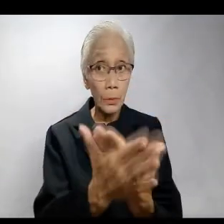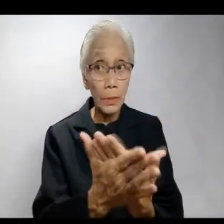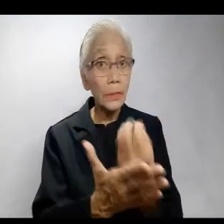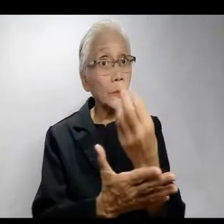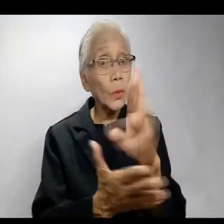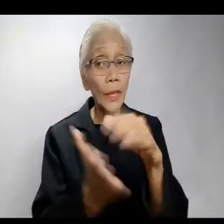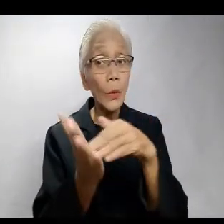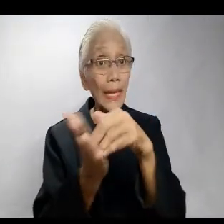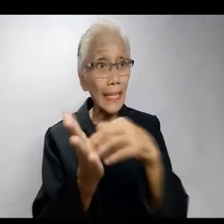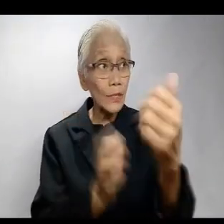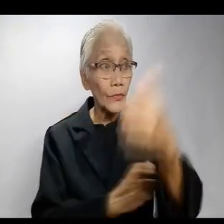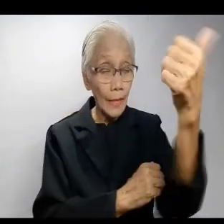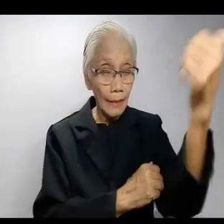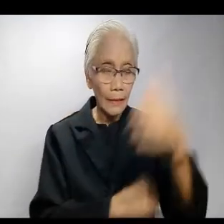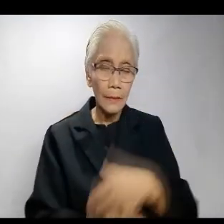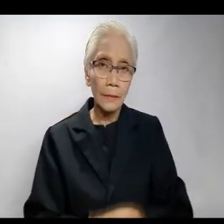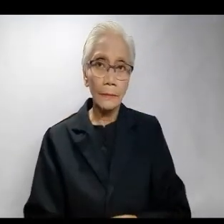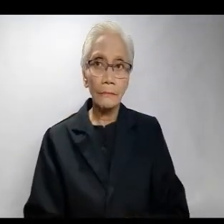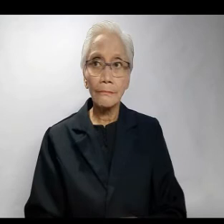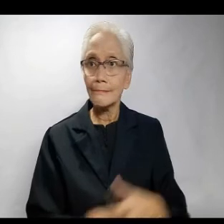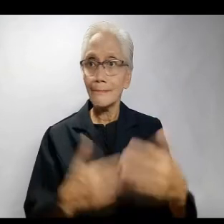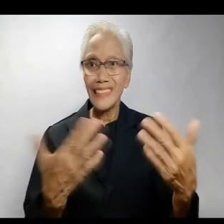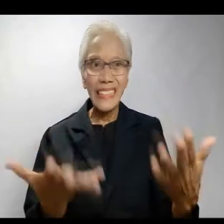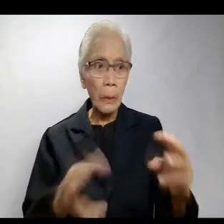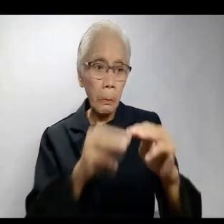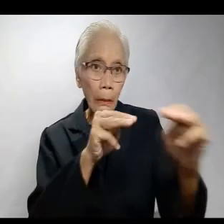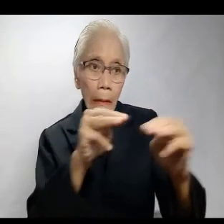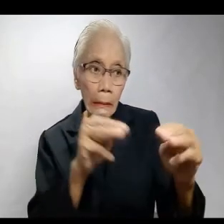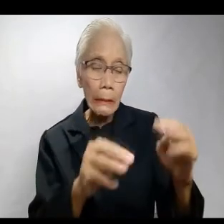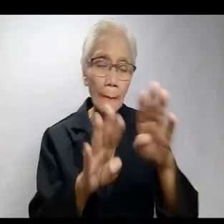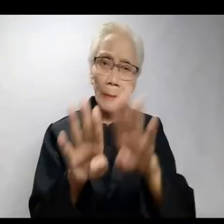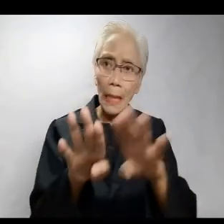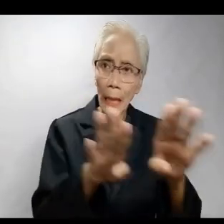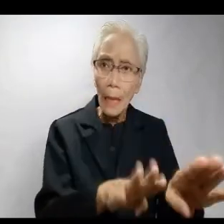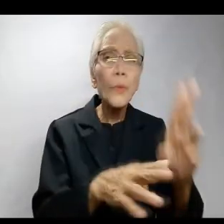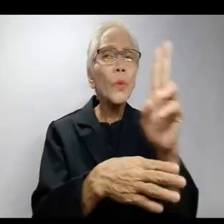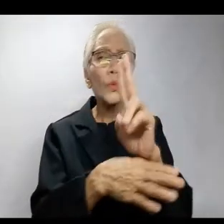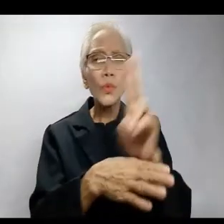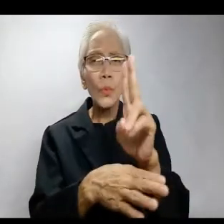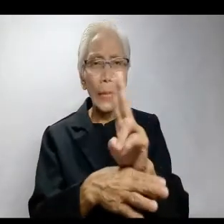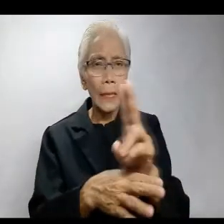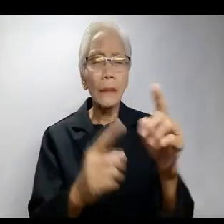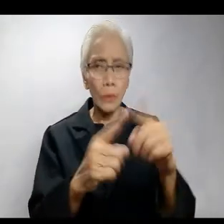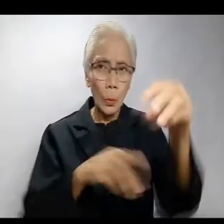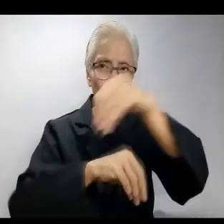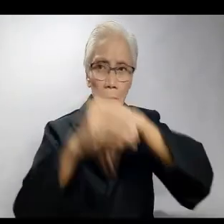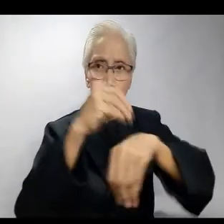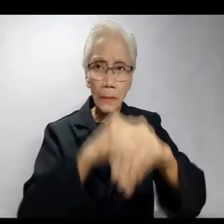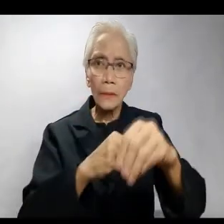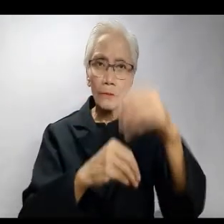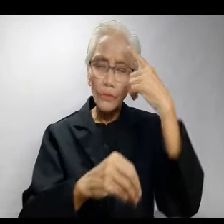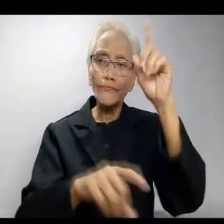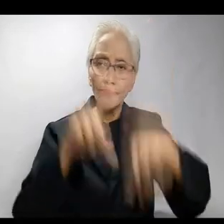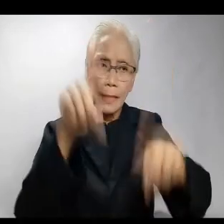the goodness or the weakness of others. Its manipulative behavior is usually to